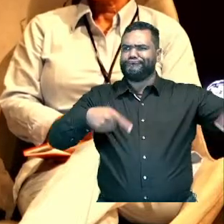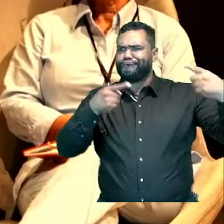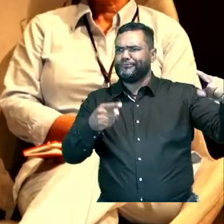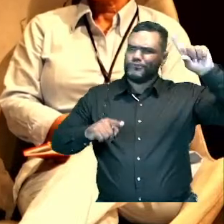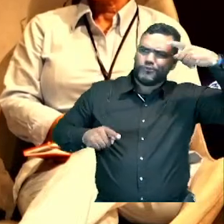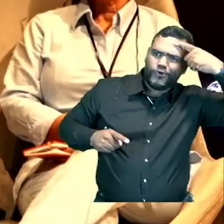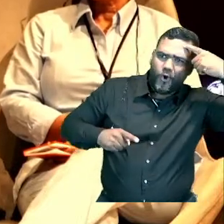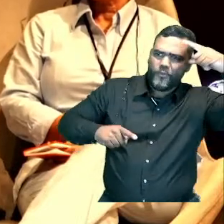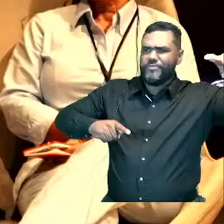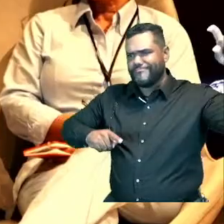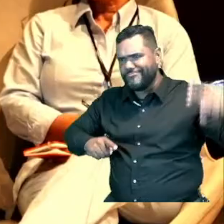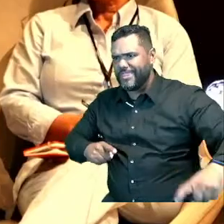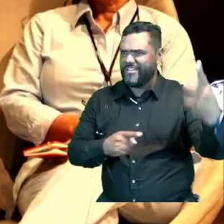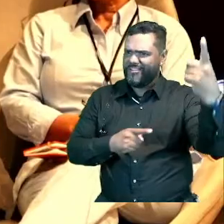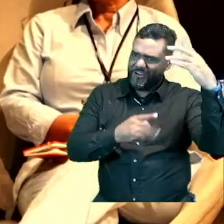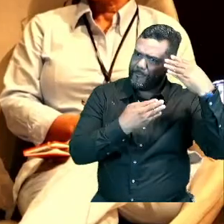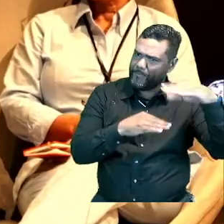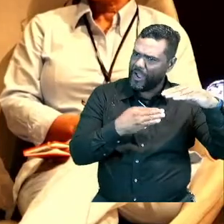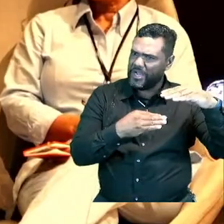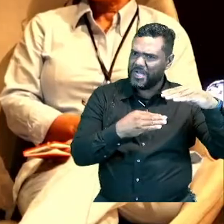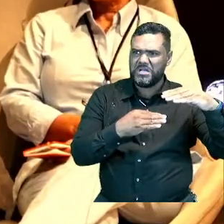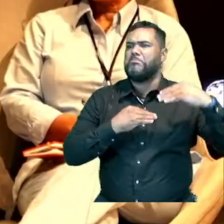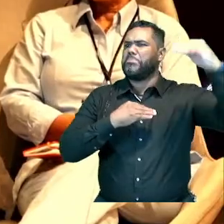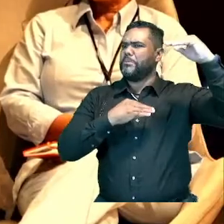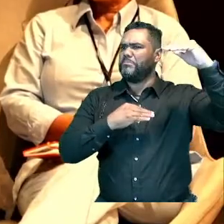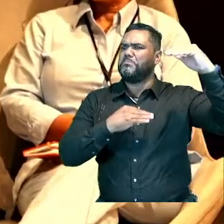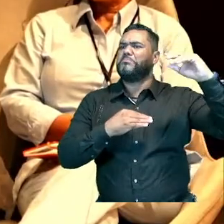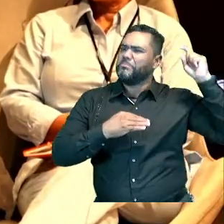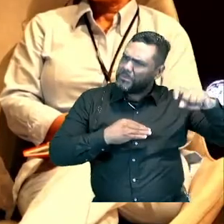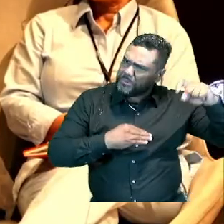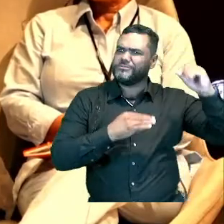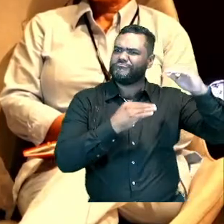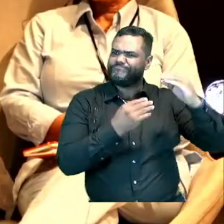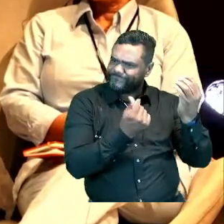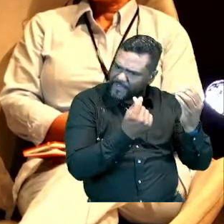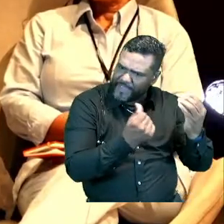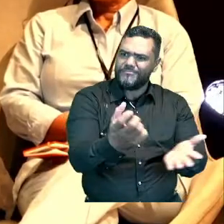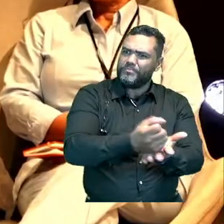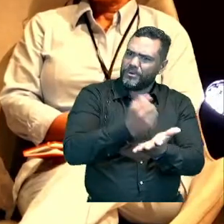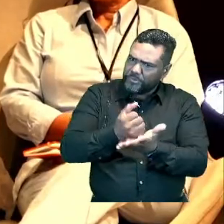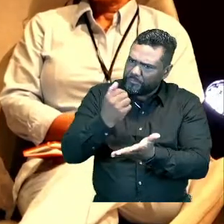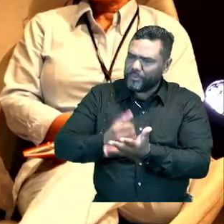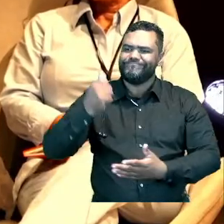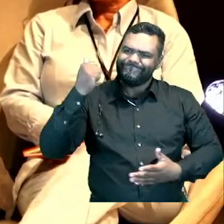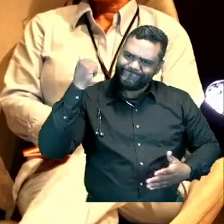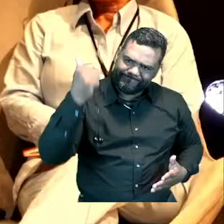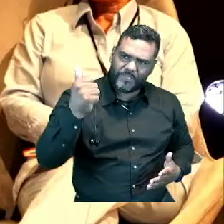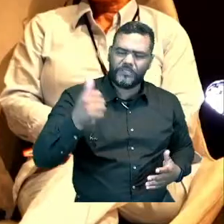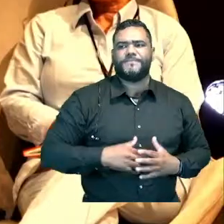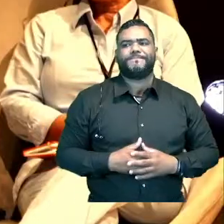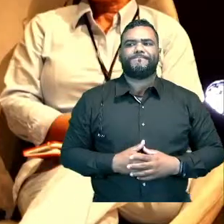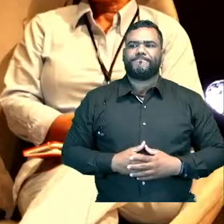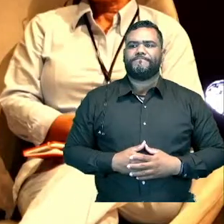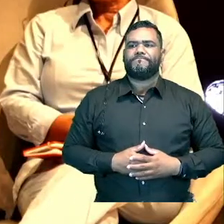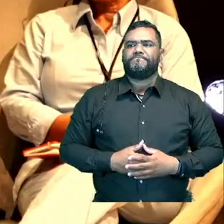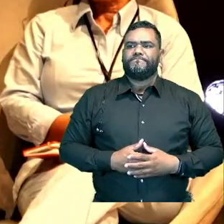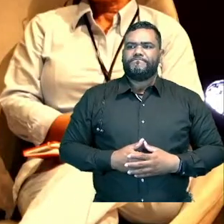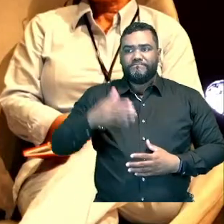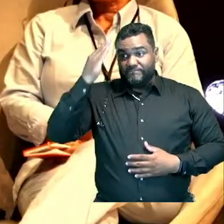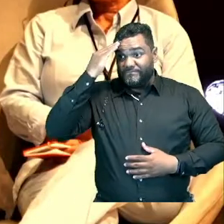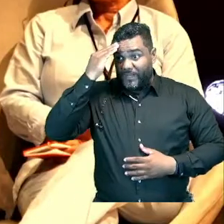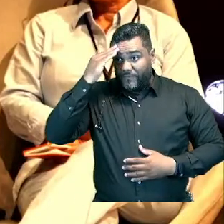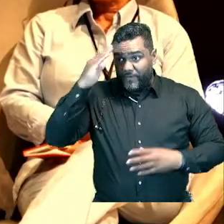in the living wages, recognizing that women form part